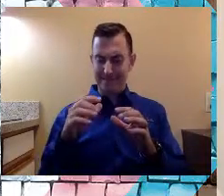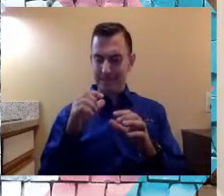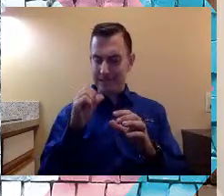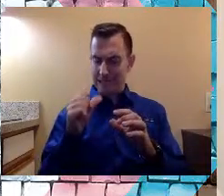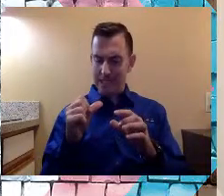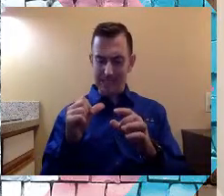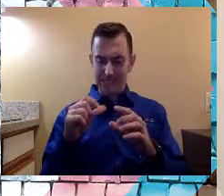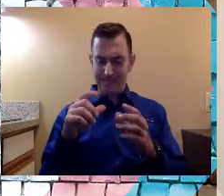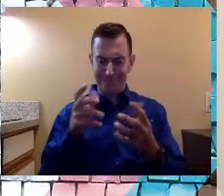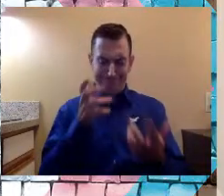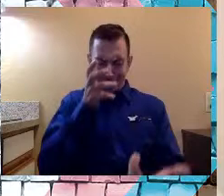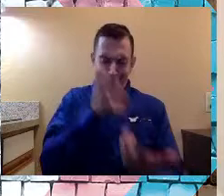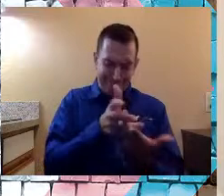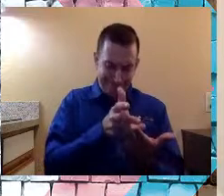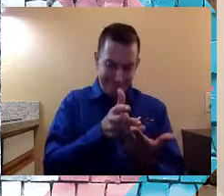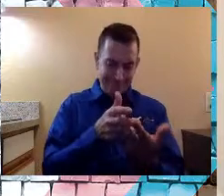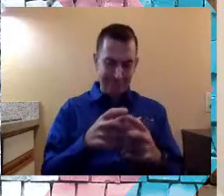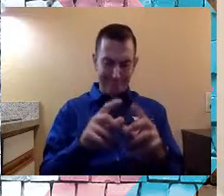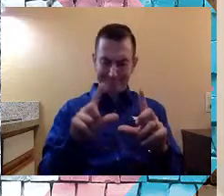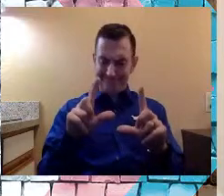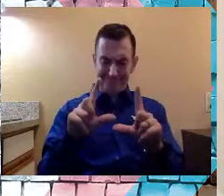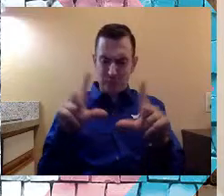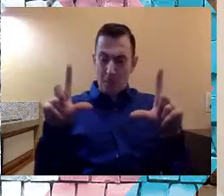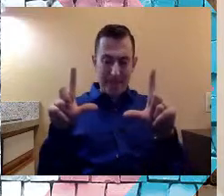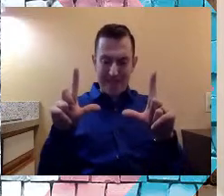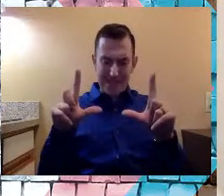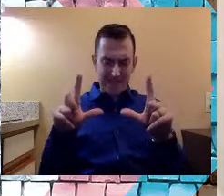it so that it fits